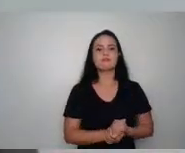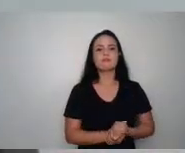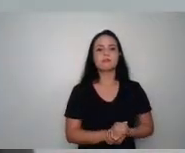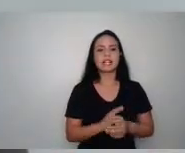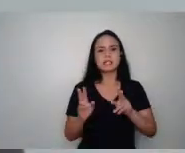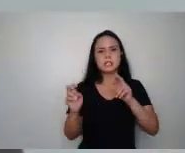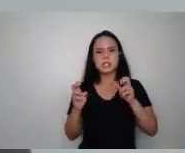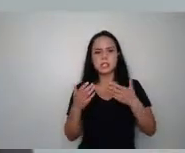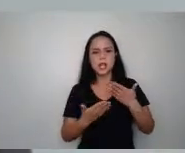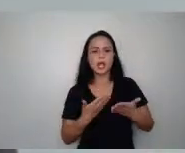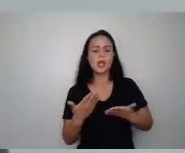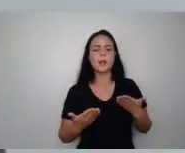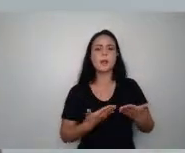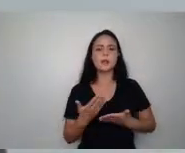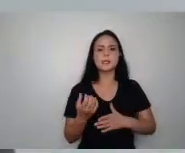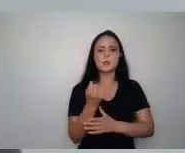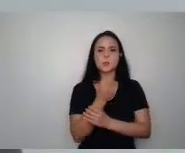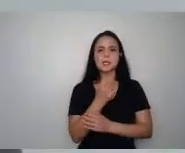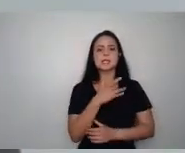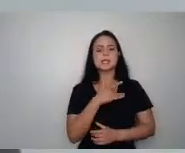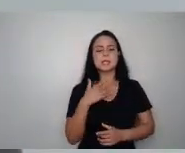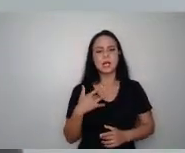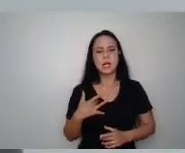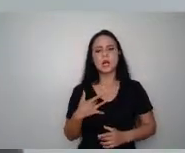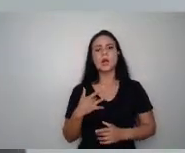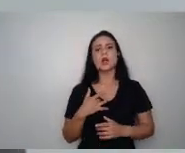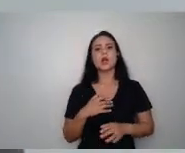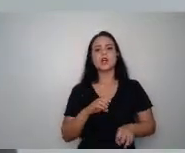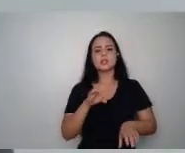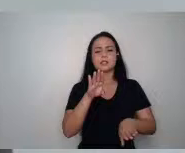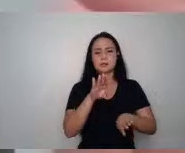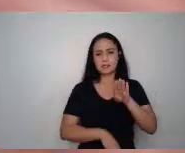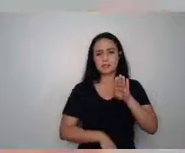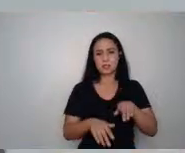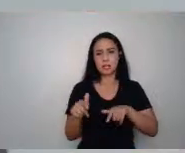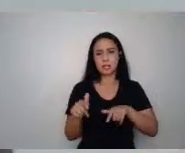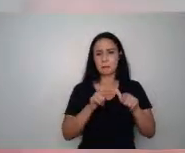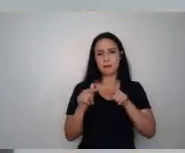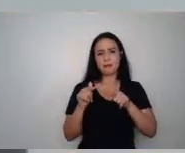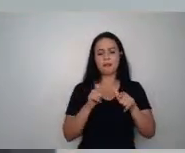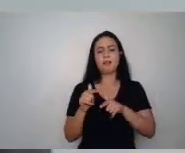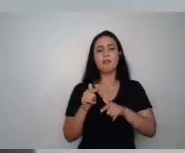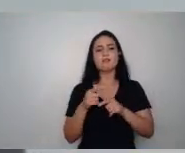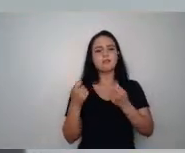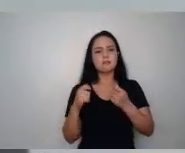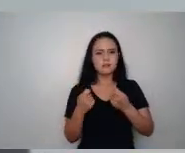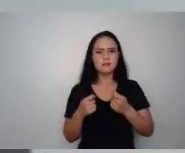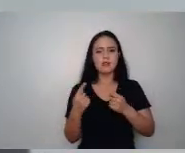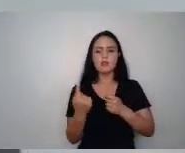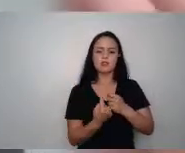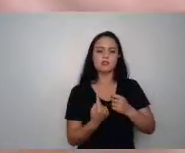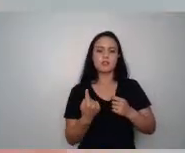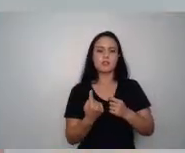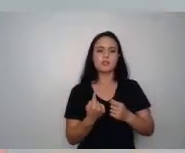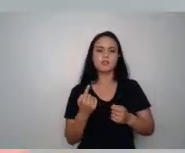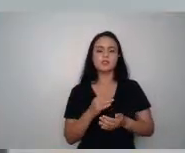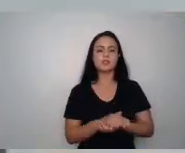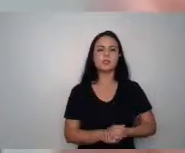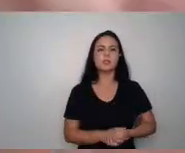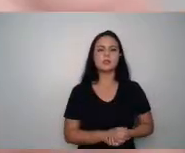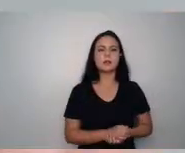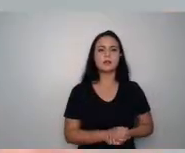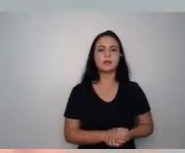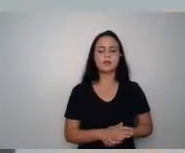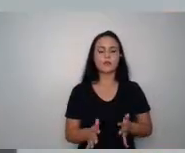to, in the topics talking about discrimination of work, it's important